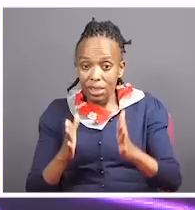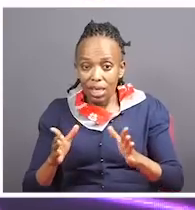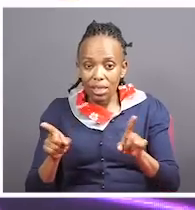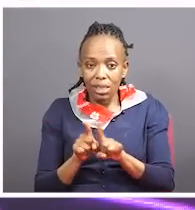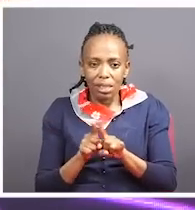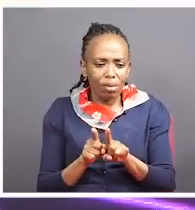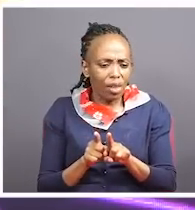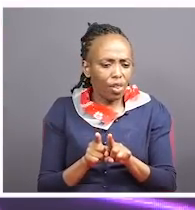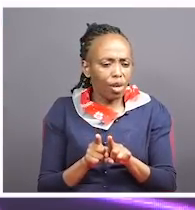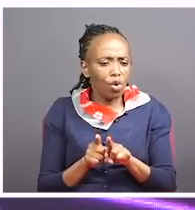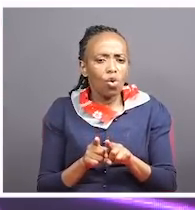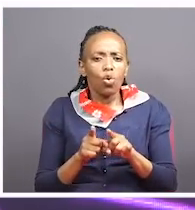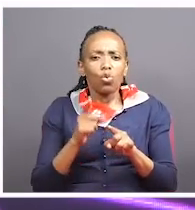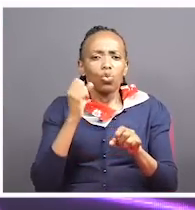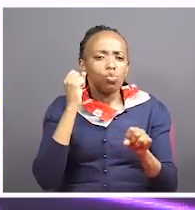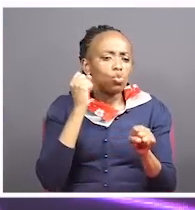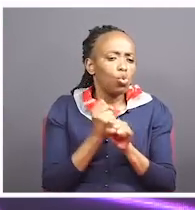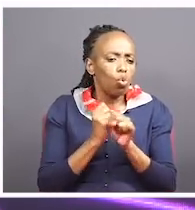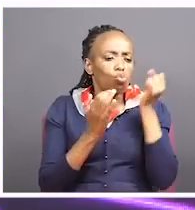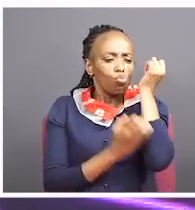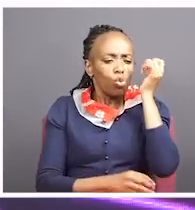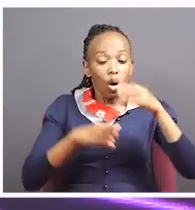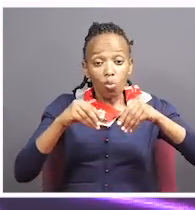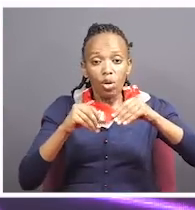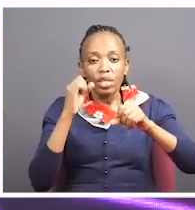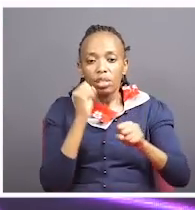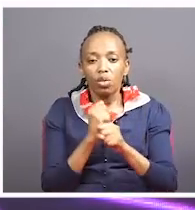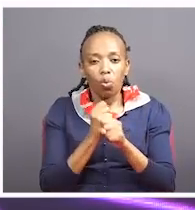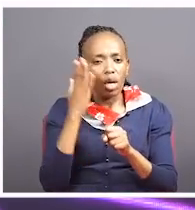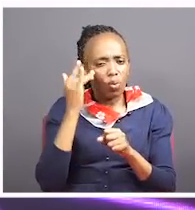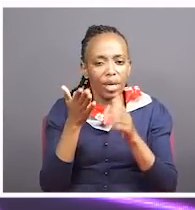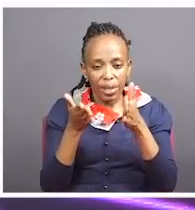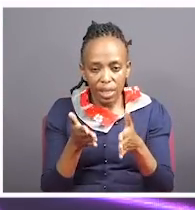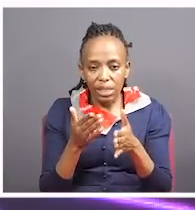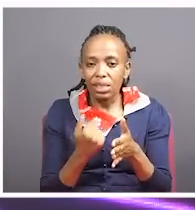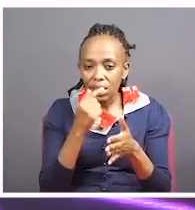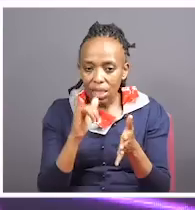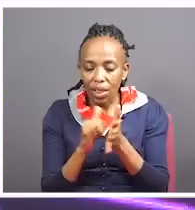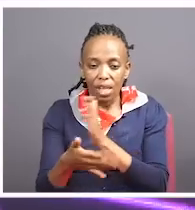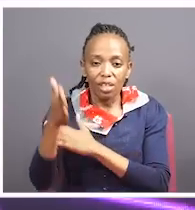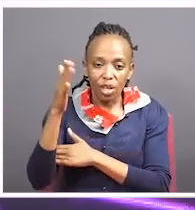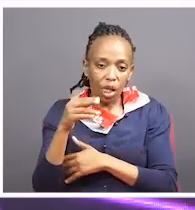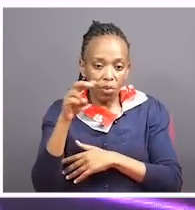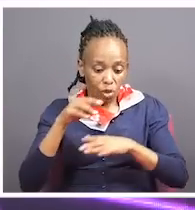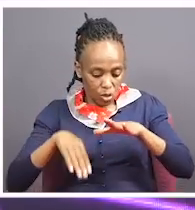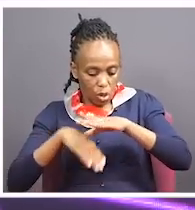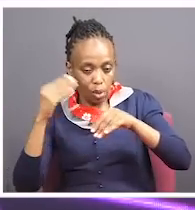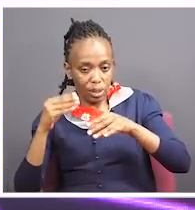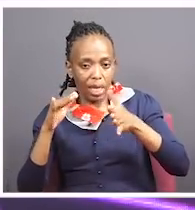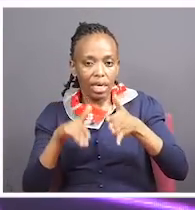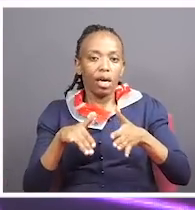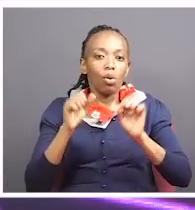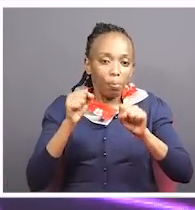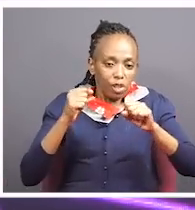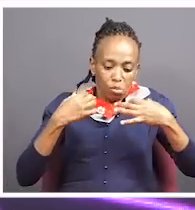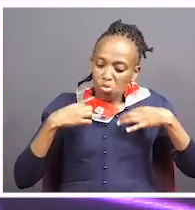Christians are the most shoddy people. We do a very shoddy work because of this saying that God looks on the outside.